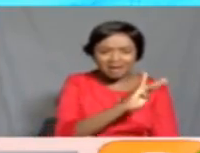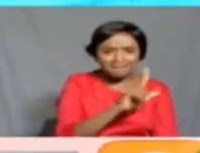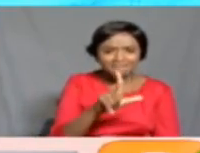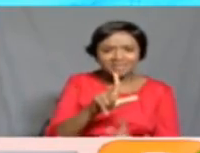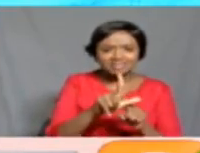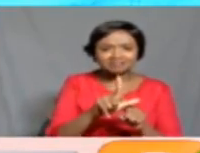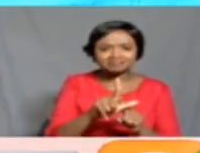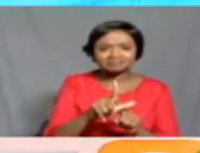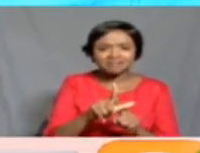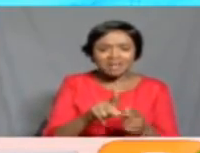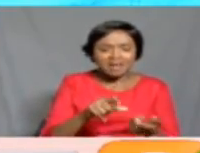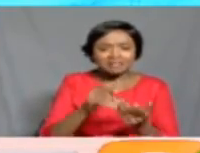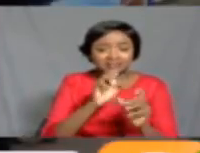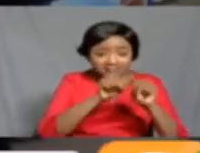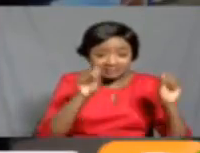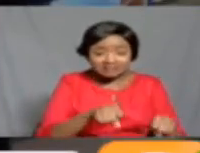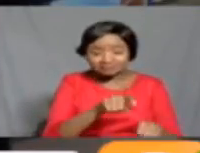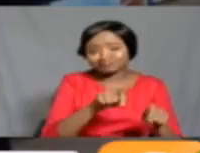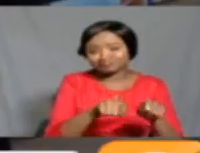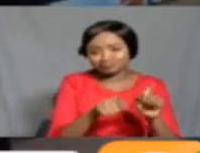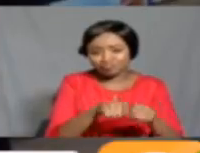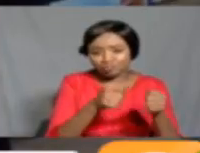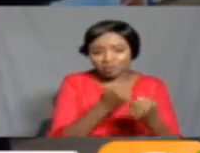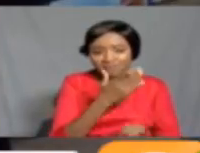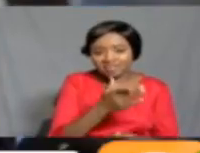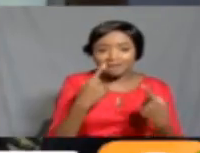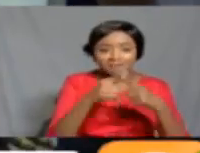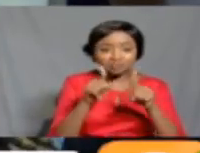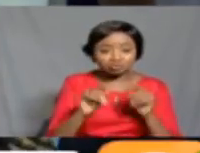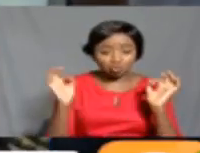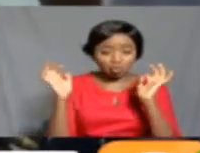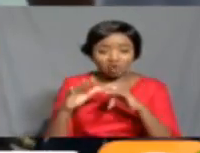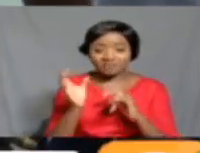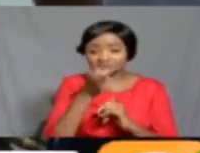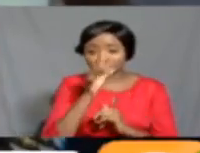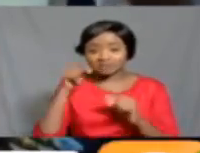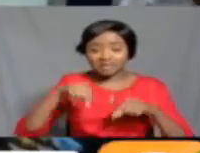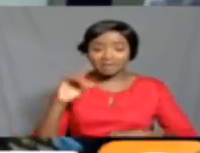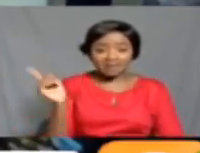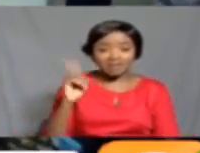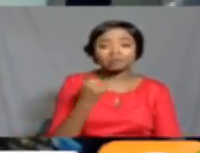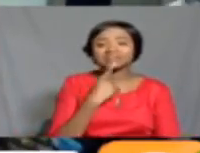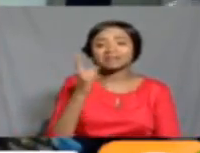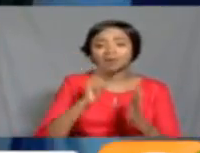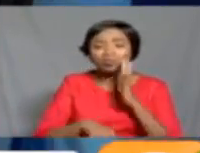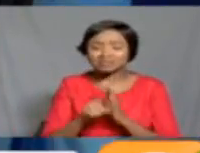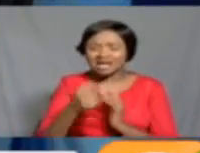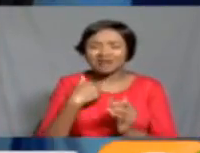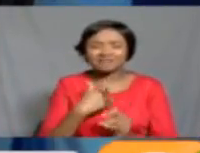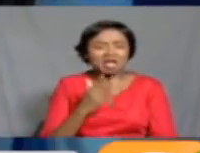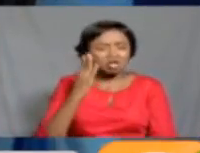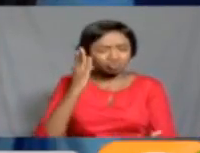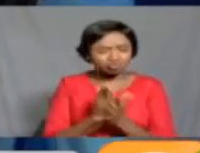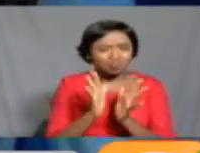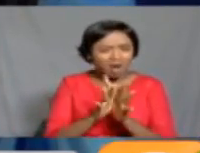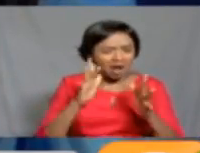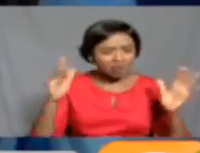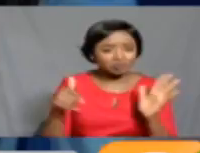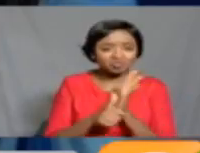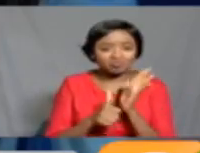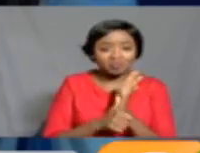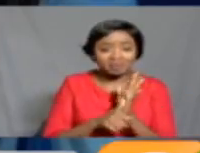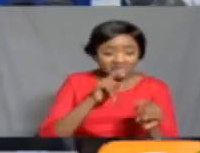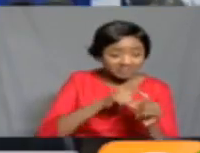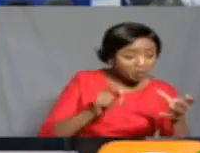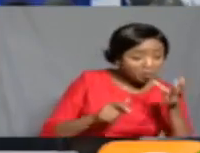systems. Stakeholders converging at the ongoing water conference in Nairobi say there is a huge disparity between the amount of